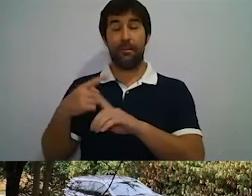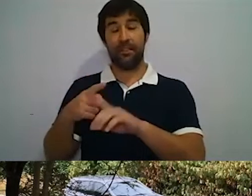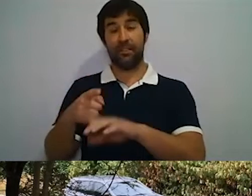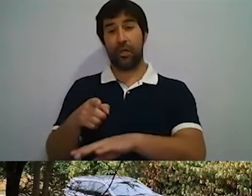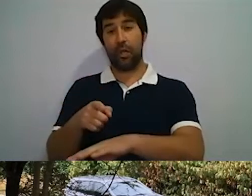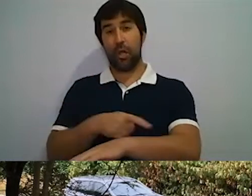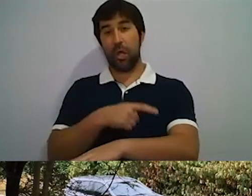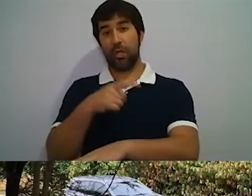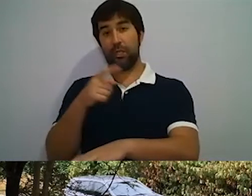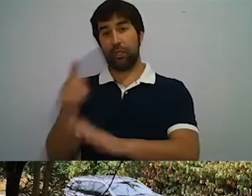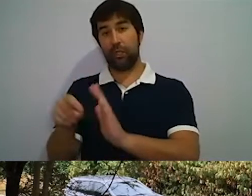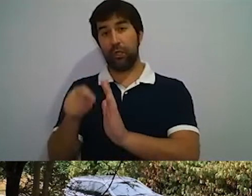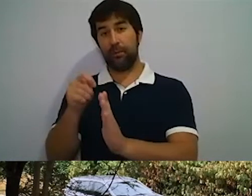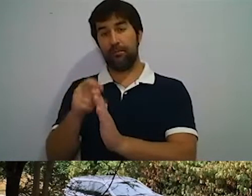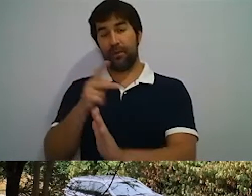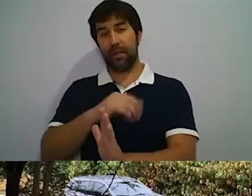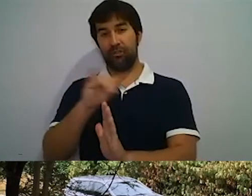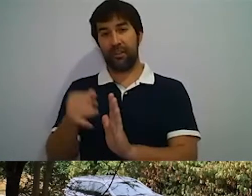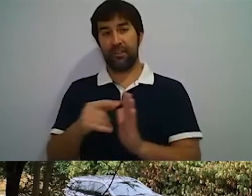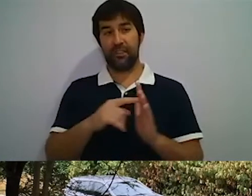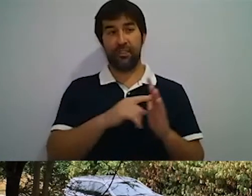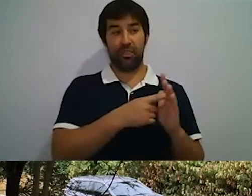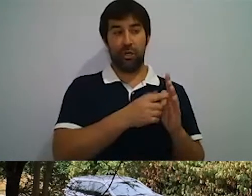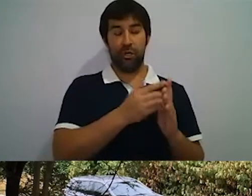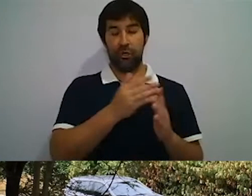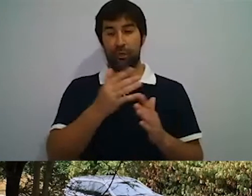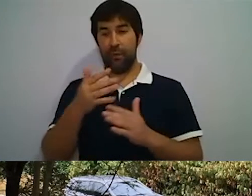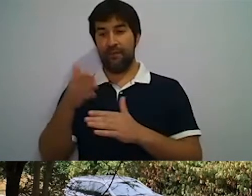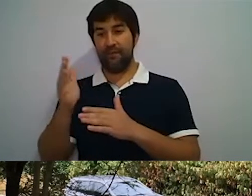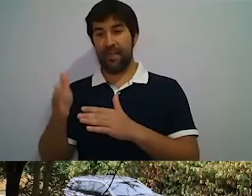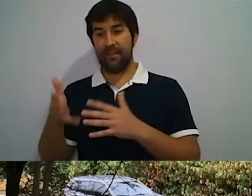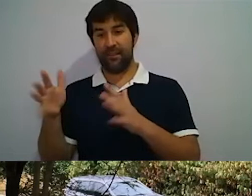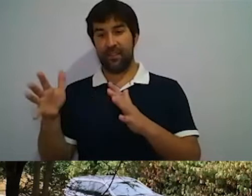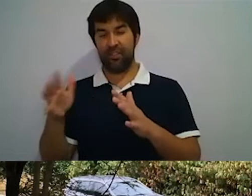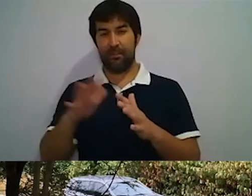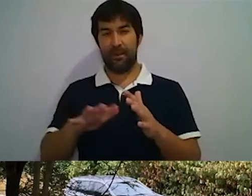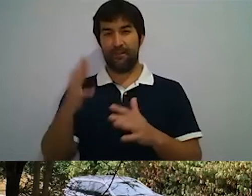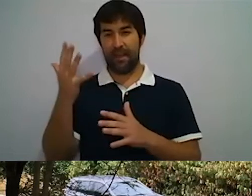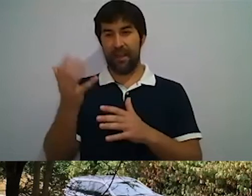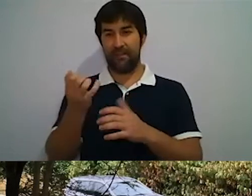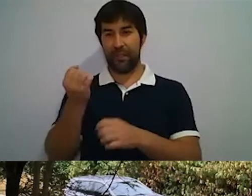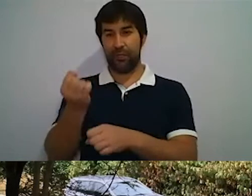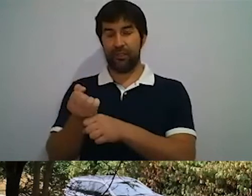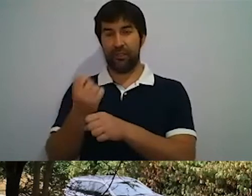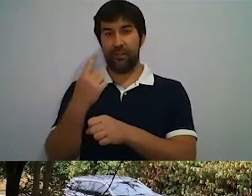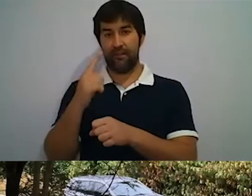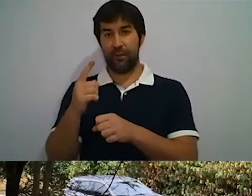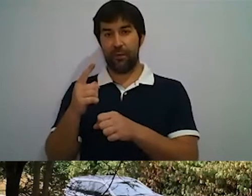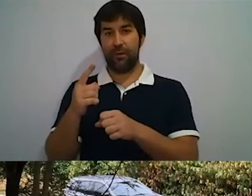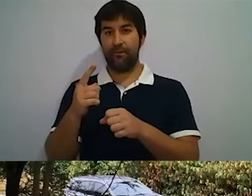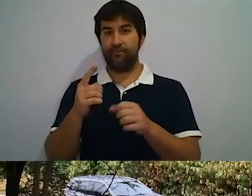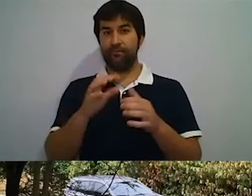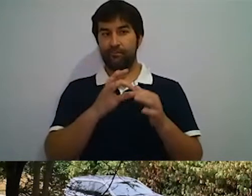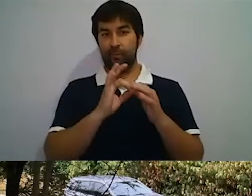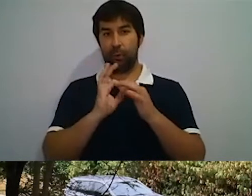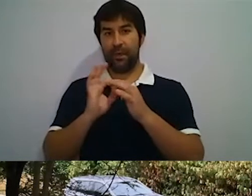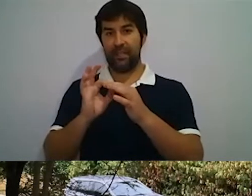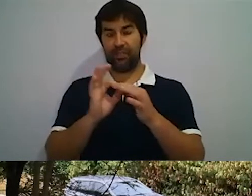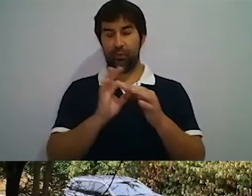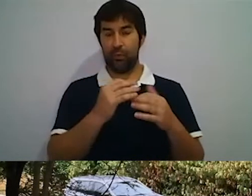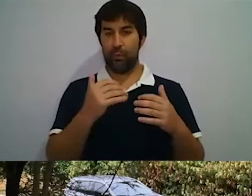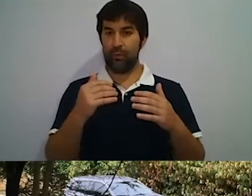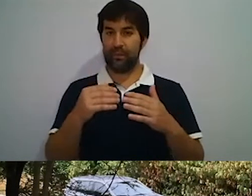in our city? Secondly, that every resident can access fresh fruits and vegetables within 20 minutes travel of home, and they do not require a